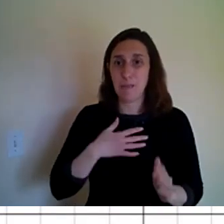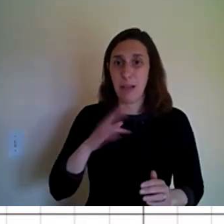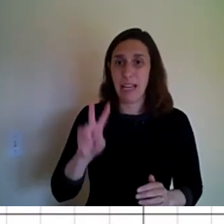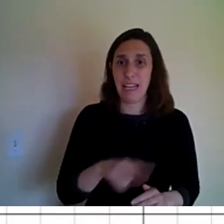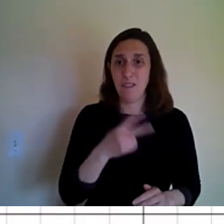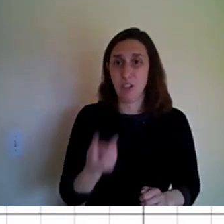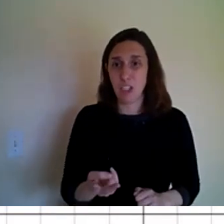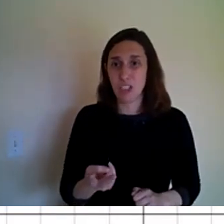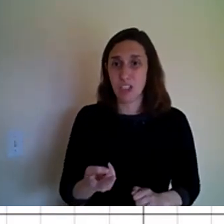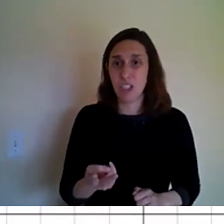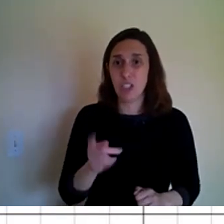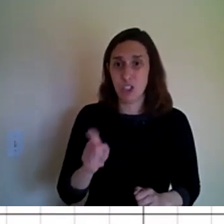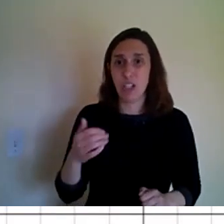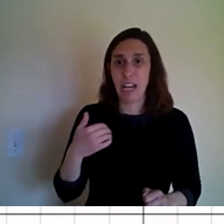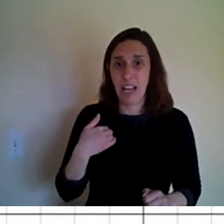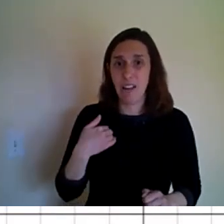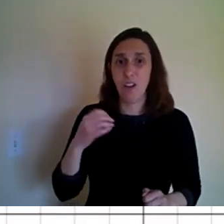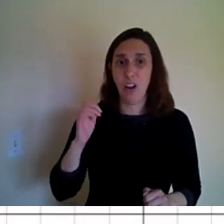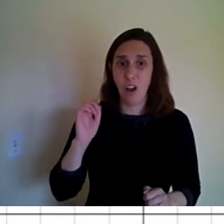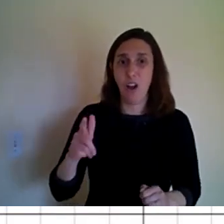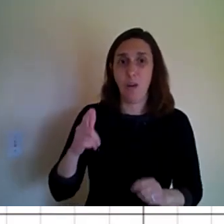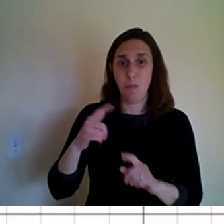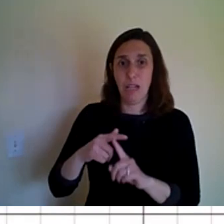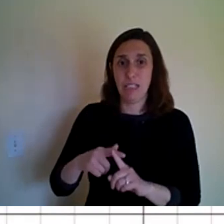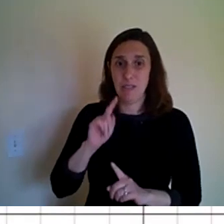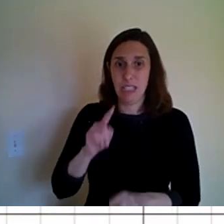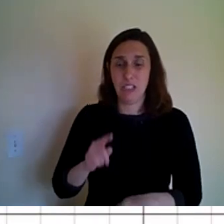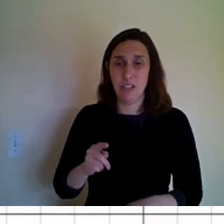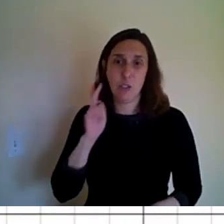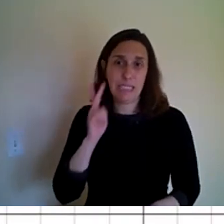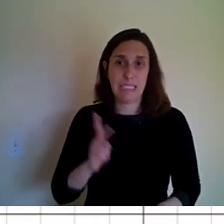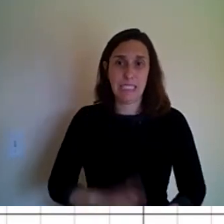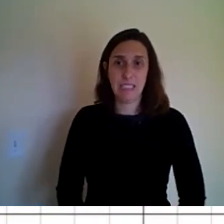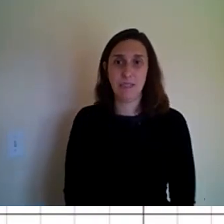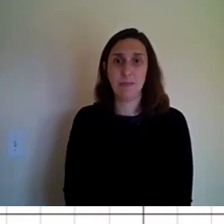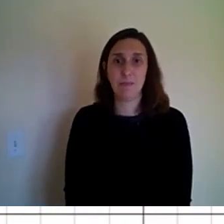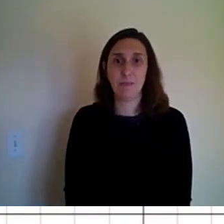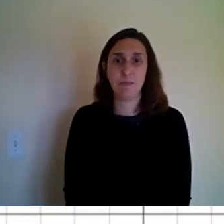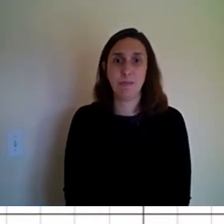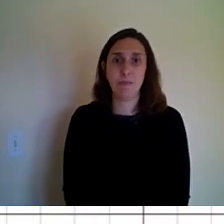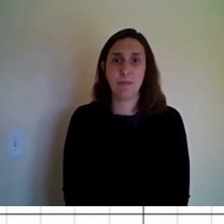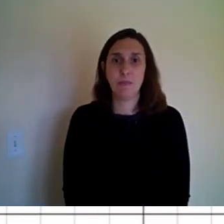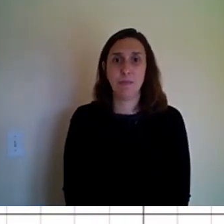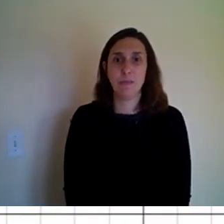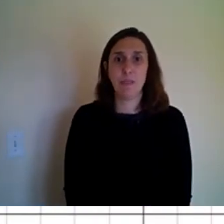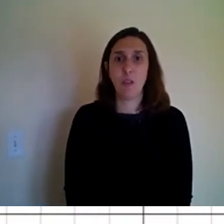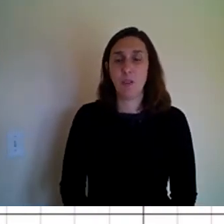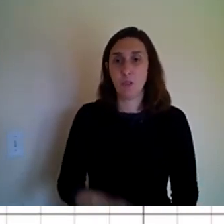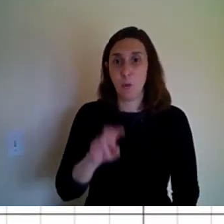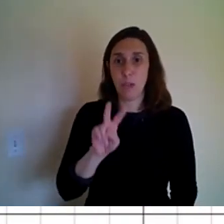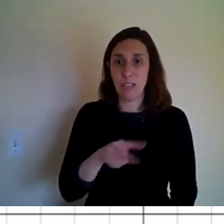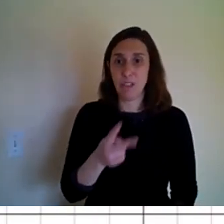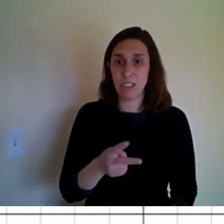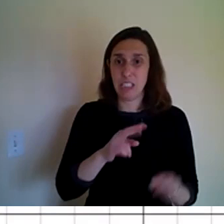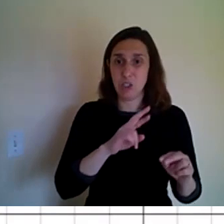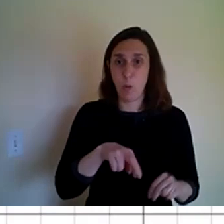inverse should have all positive for its answers. Well, let's look at this. When I said the inverse is the square root of x, and